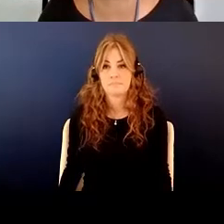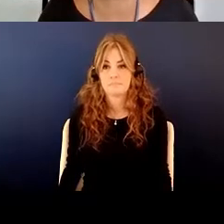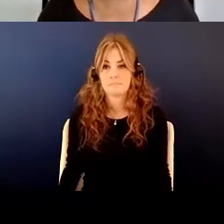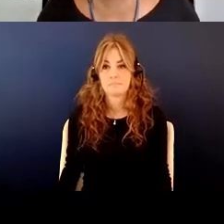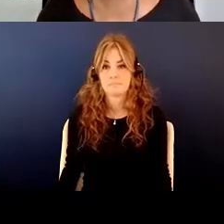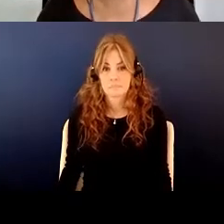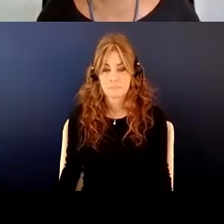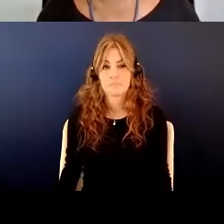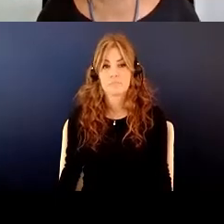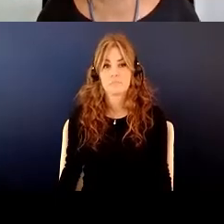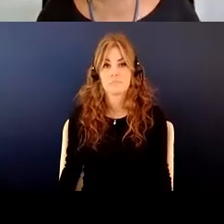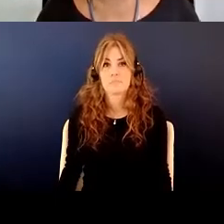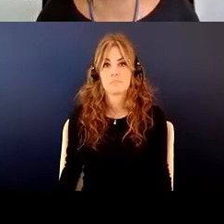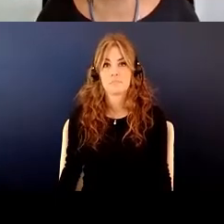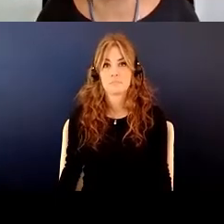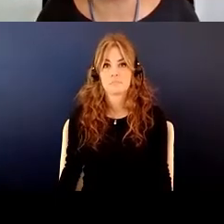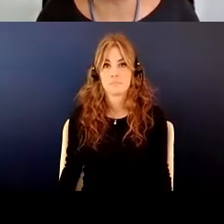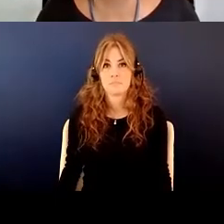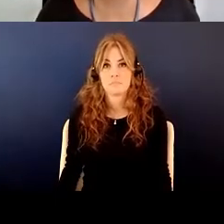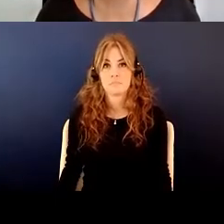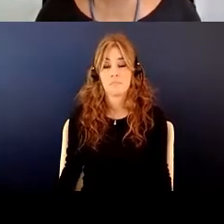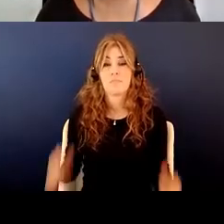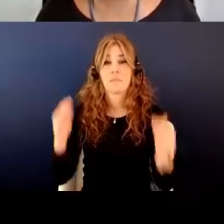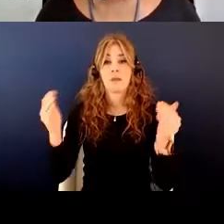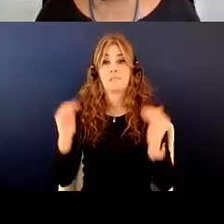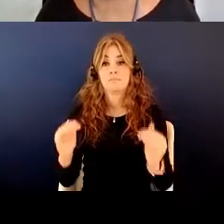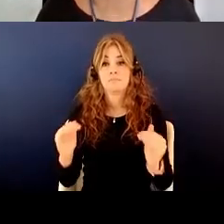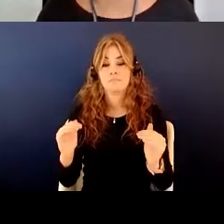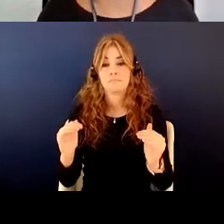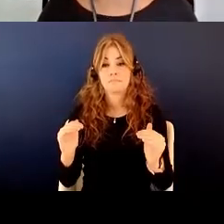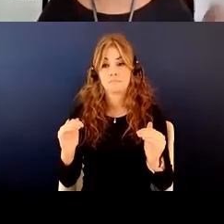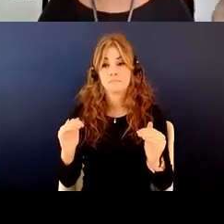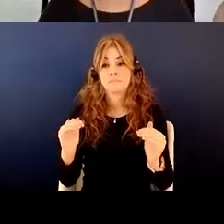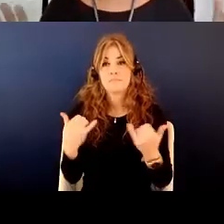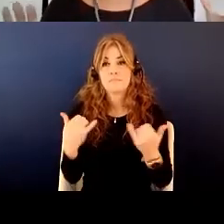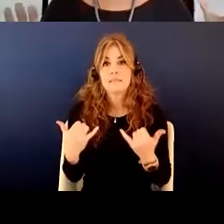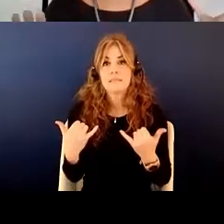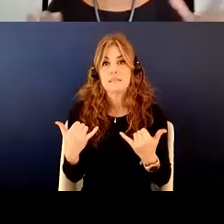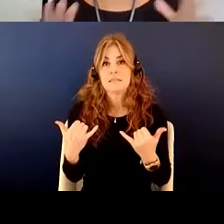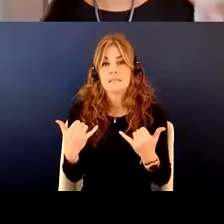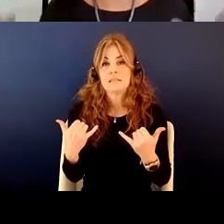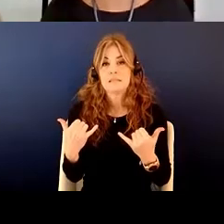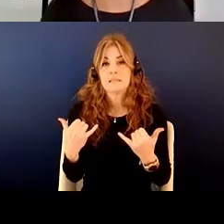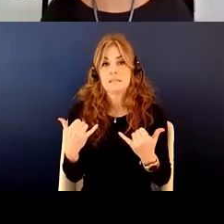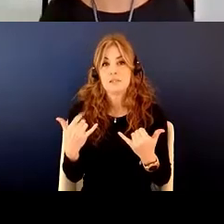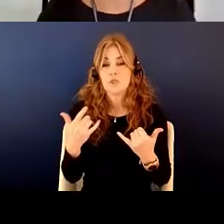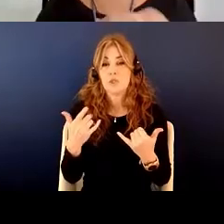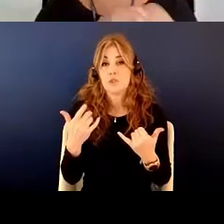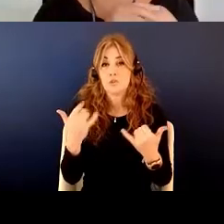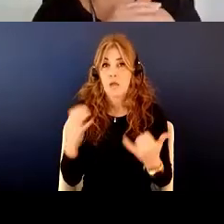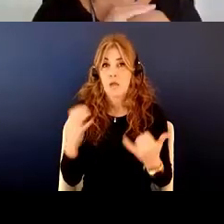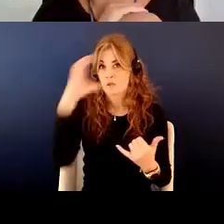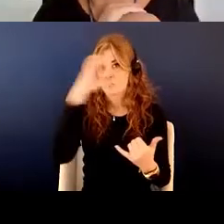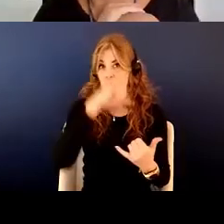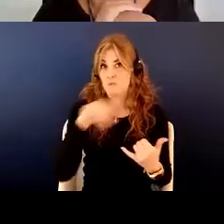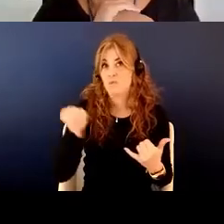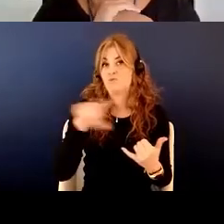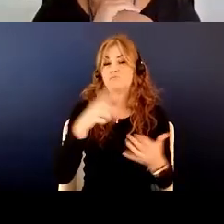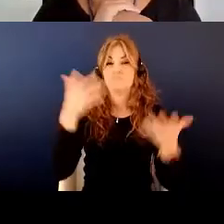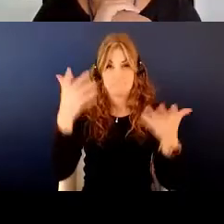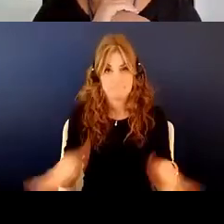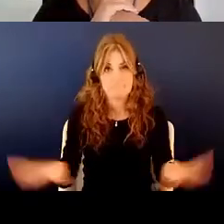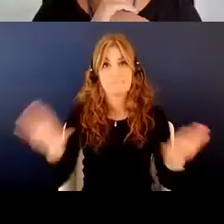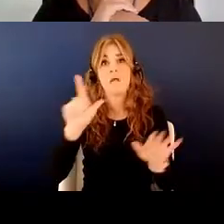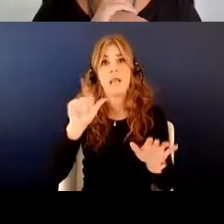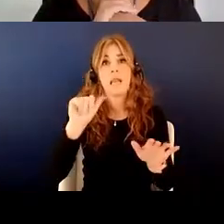Okay, so moving on. So now we're going to assume that you've completed your literature